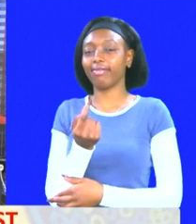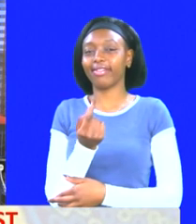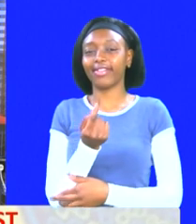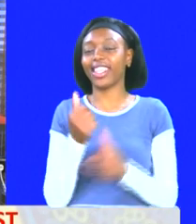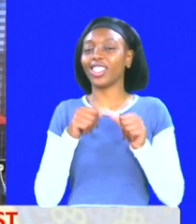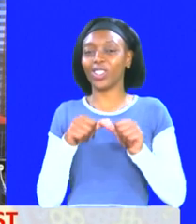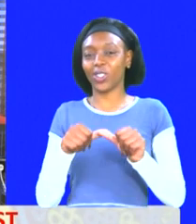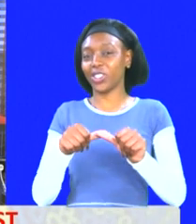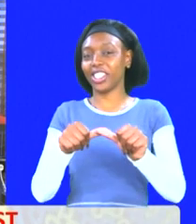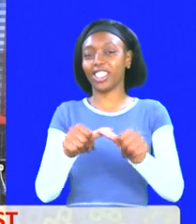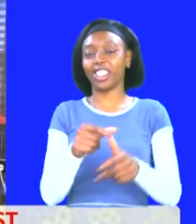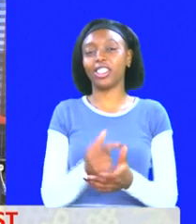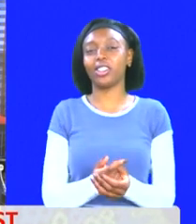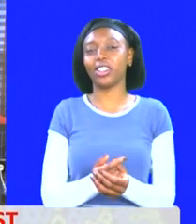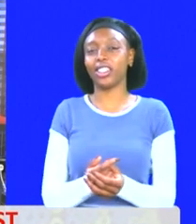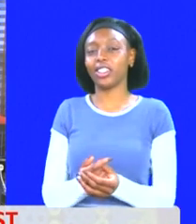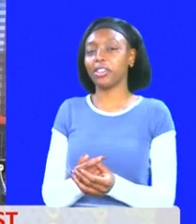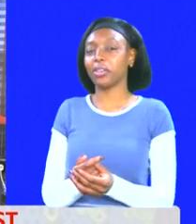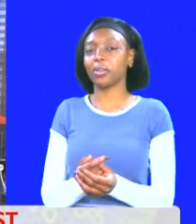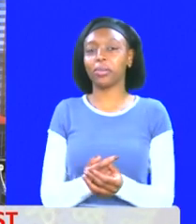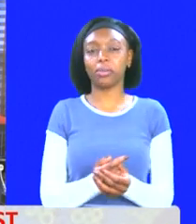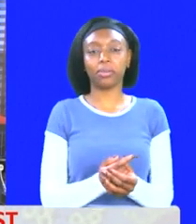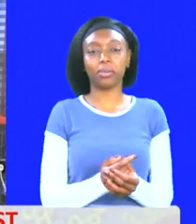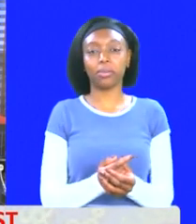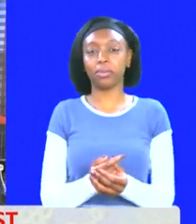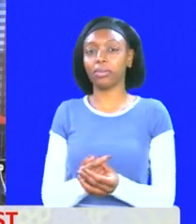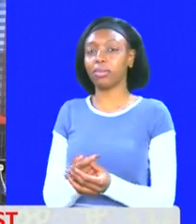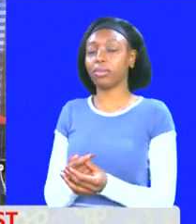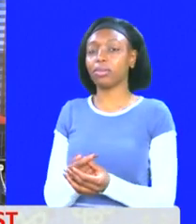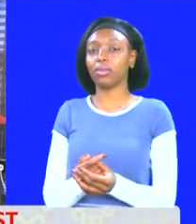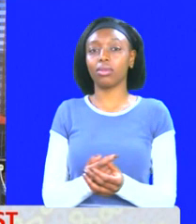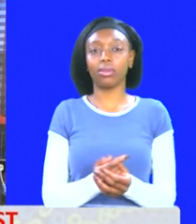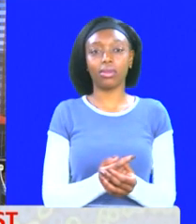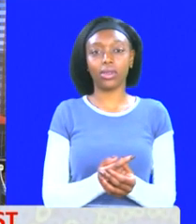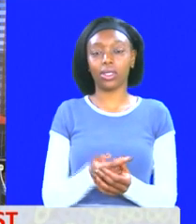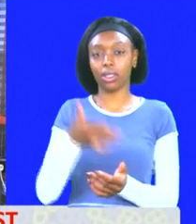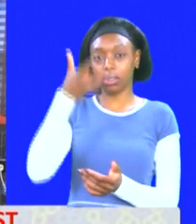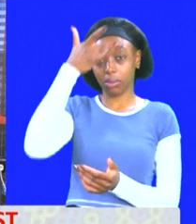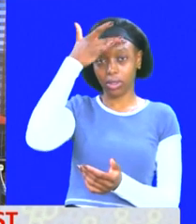sure the show iko late. I'm sure viewers are enjoying lakini we're supposed to be taking a short break because we want our